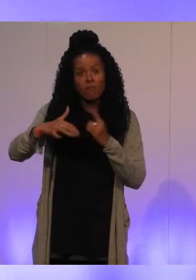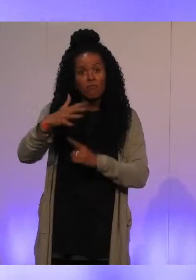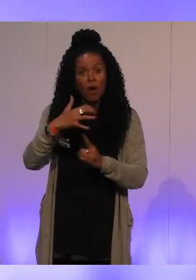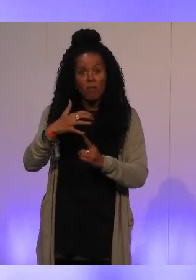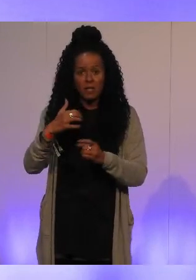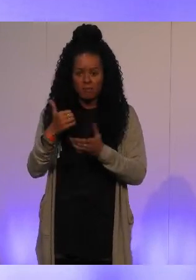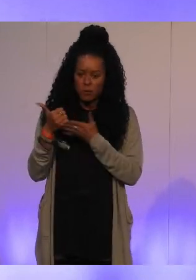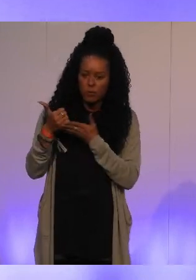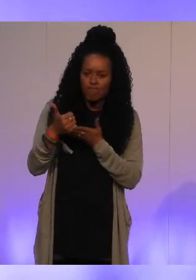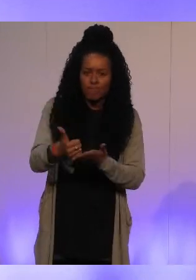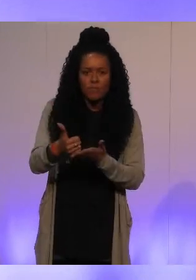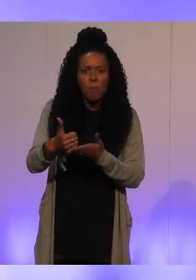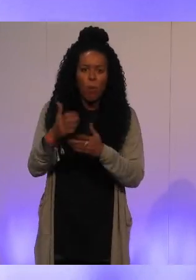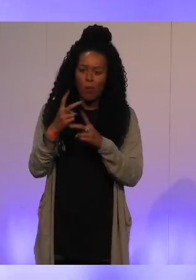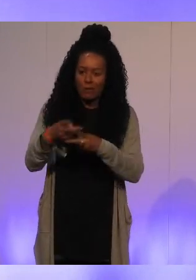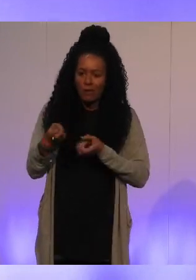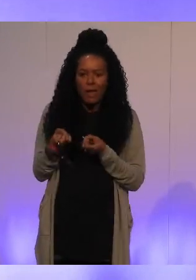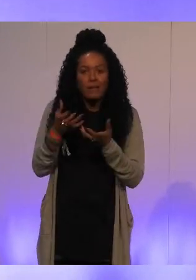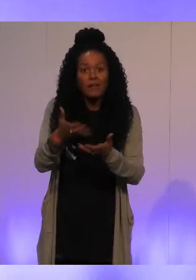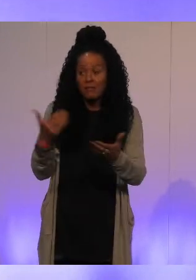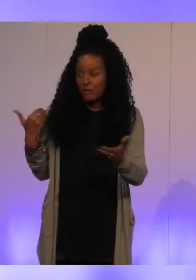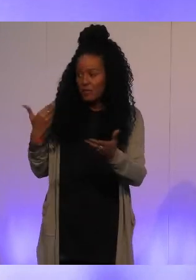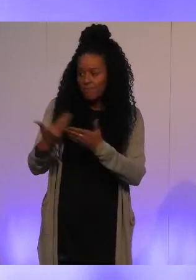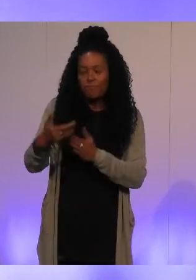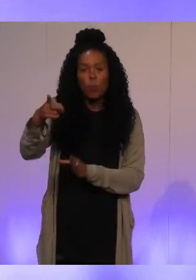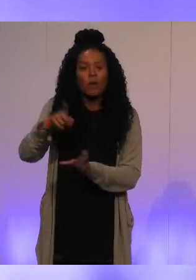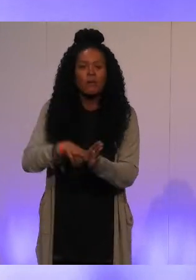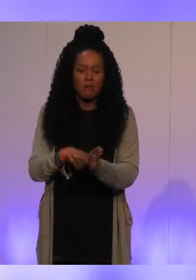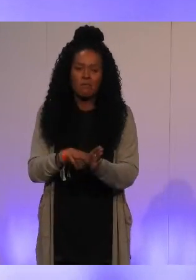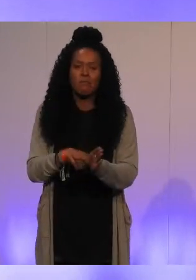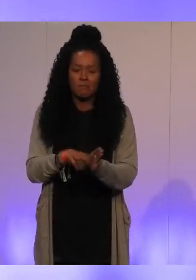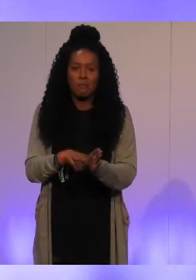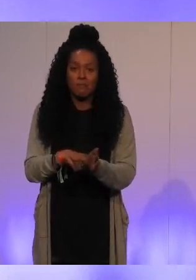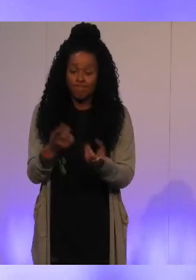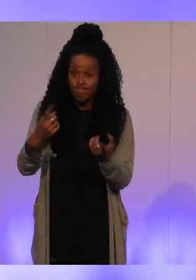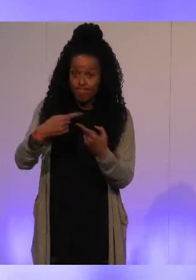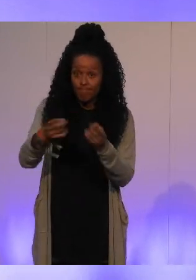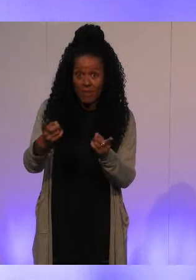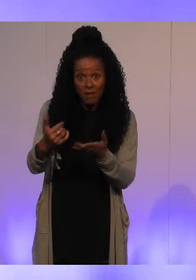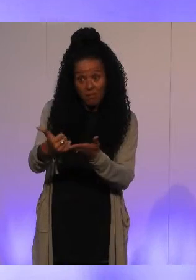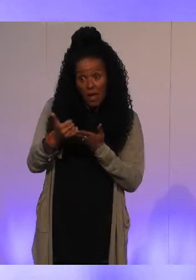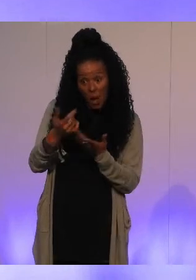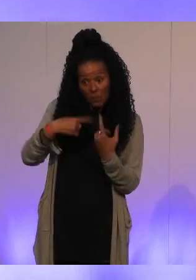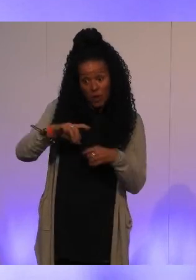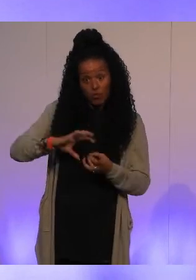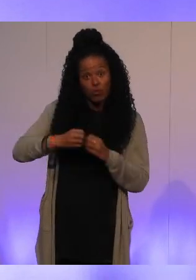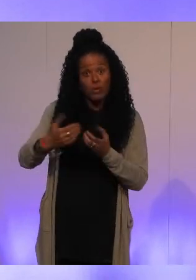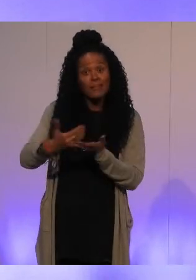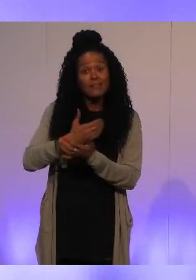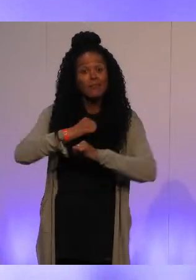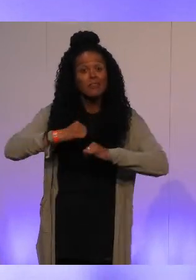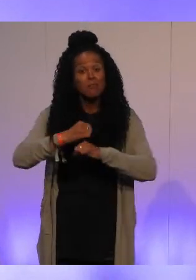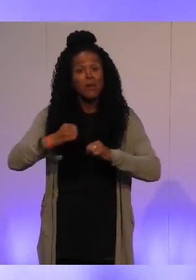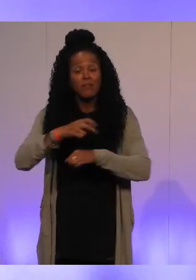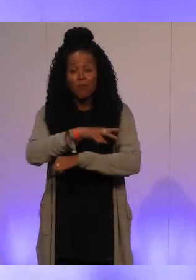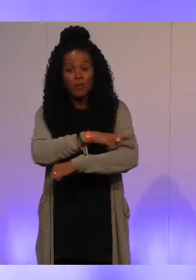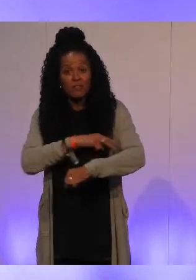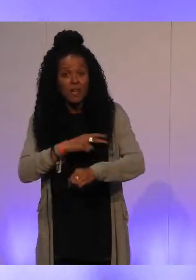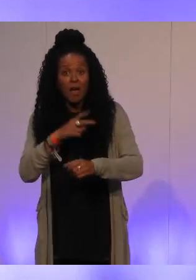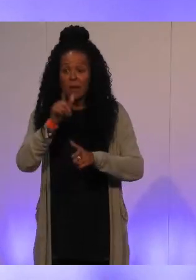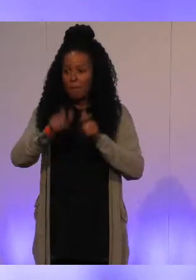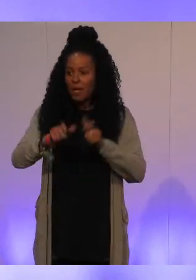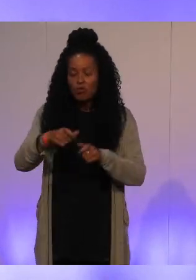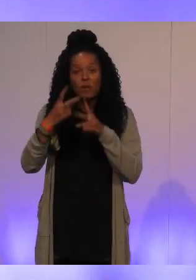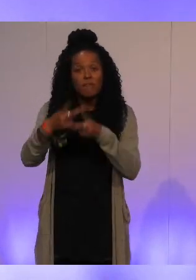to support our care delivery over that past year. They've helped us to create a safe place for patients, staff and visitors,